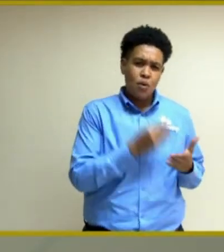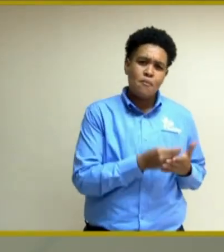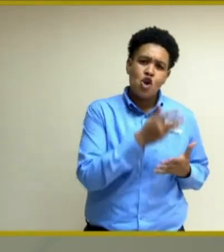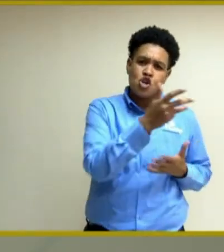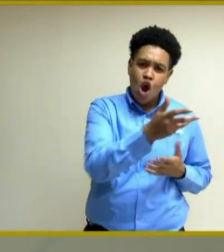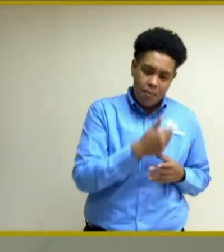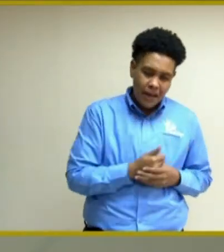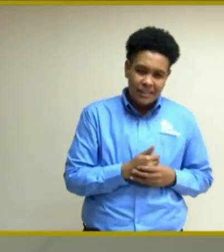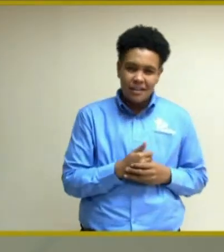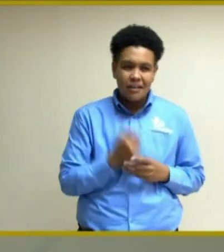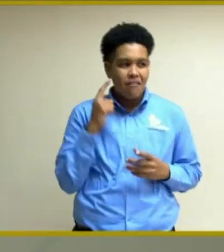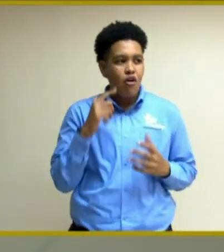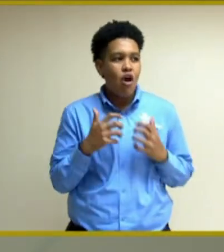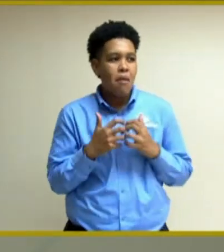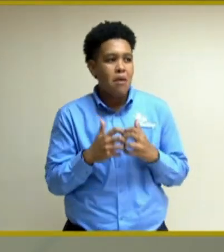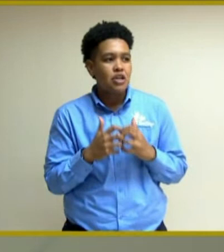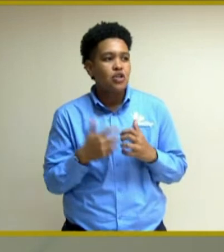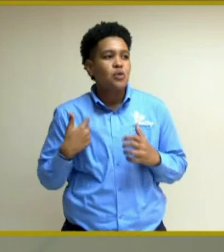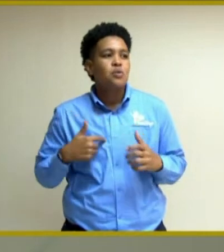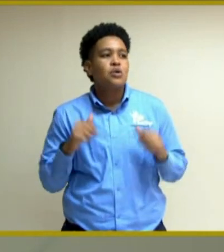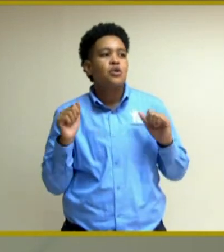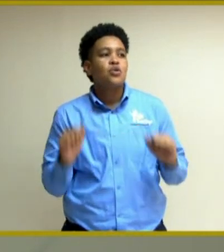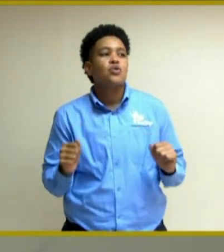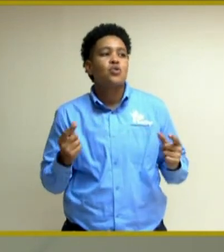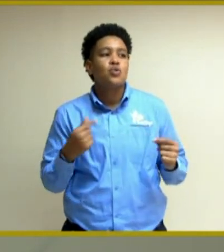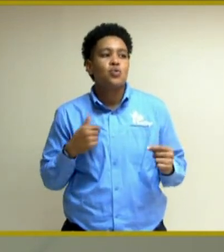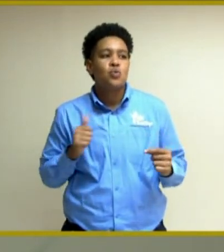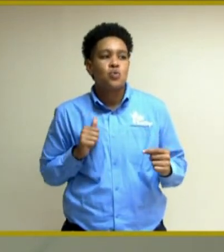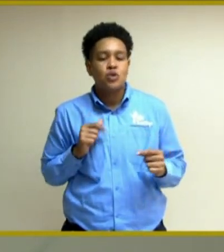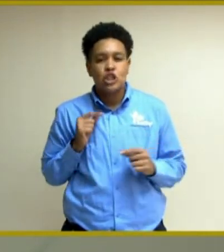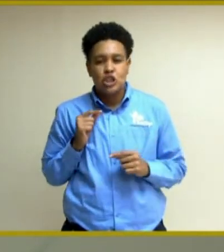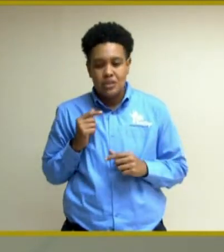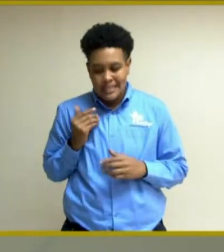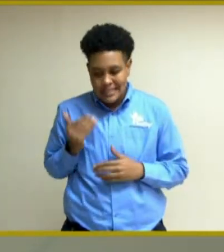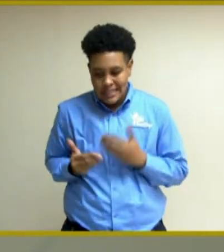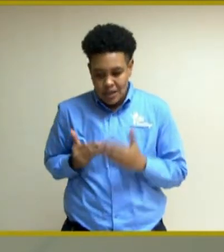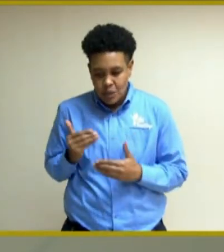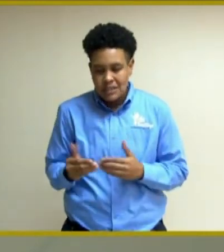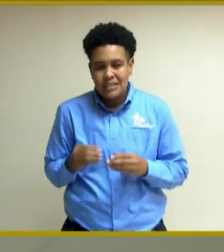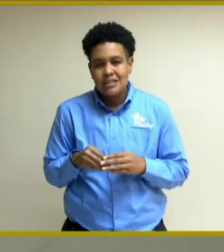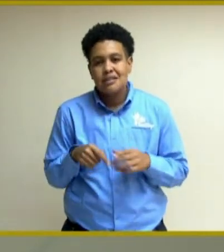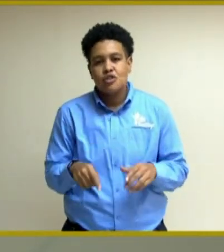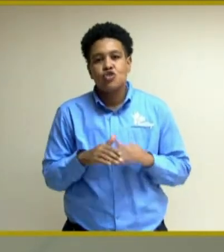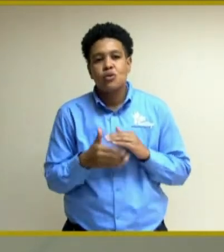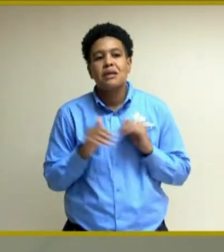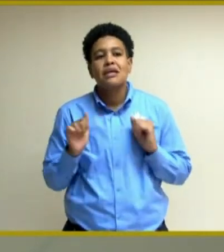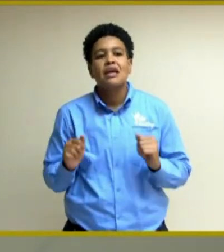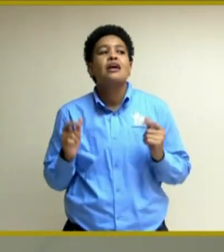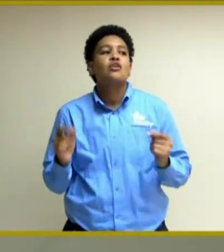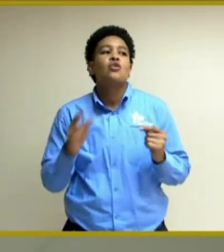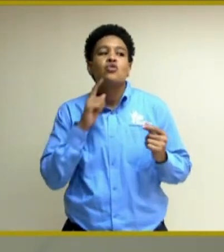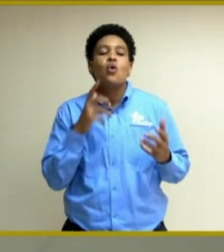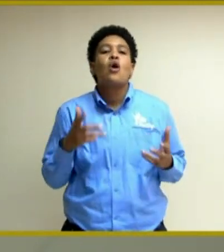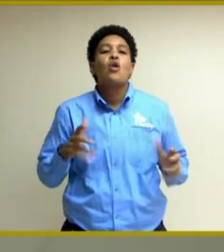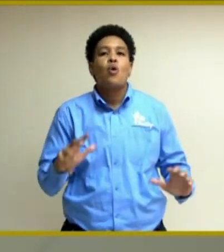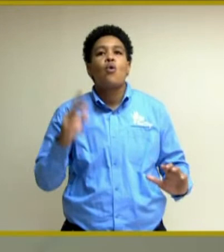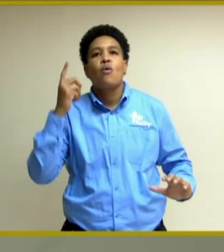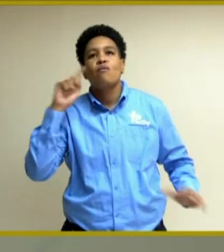procurement for a machine so that we could do the genetic sequencing here in Jamaica and to allow for